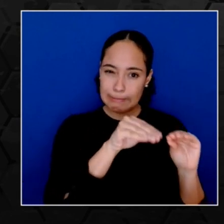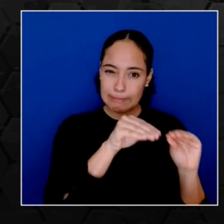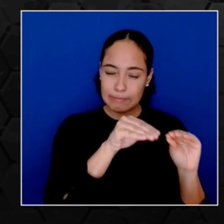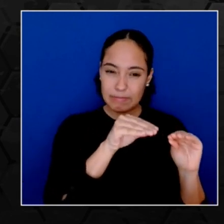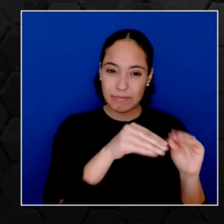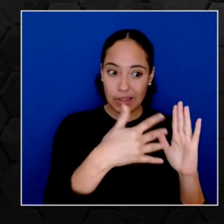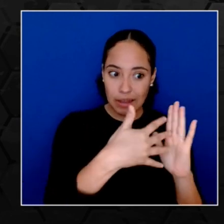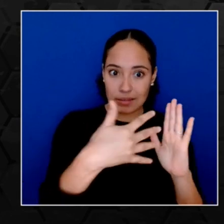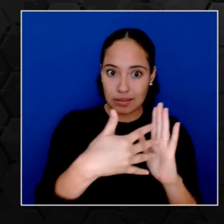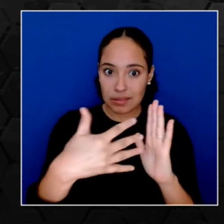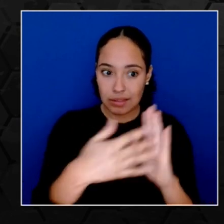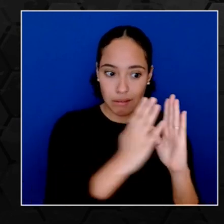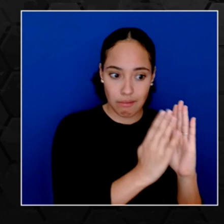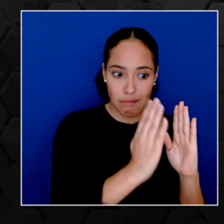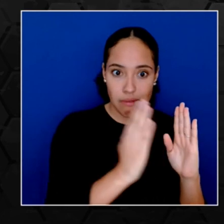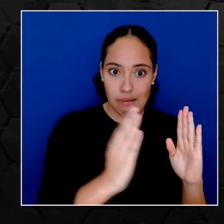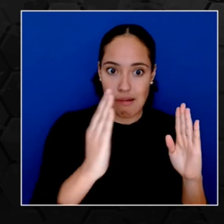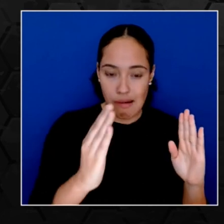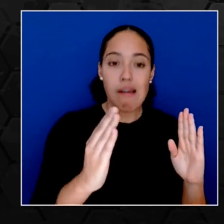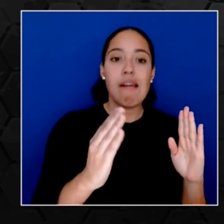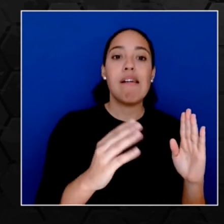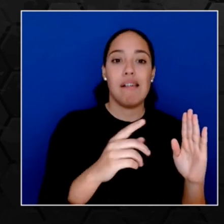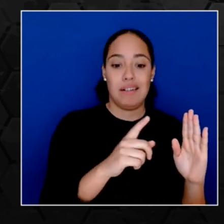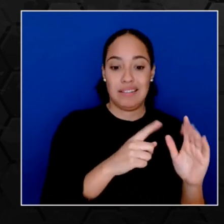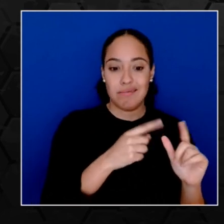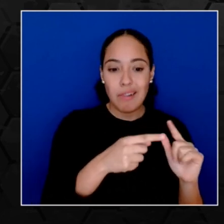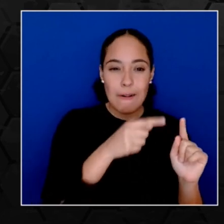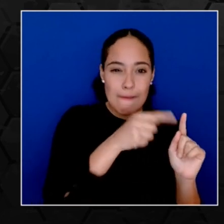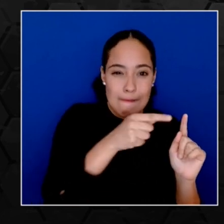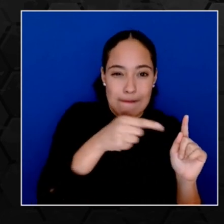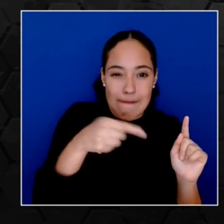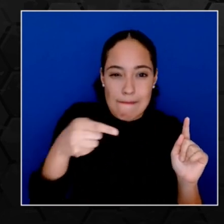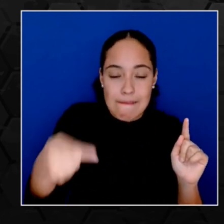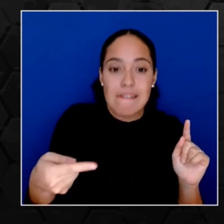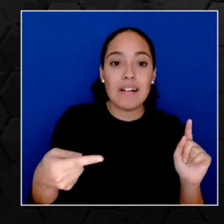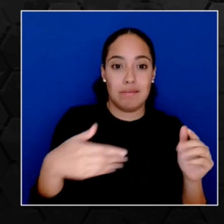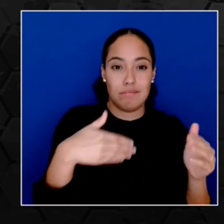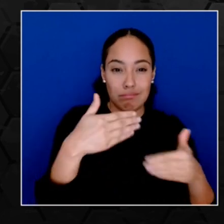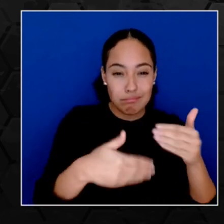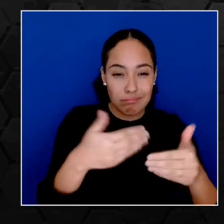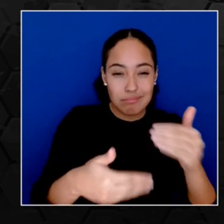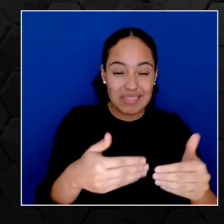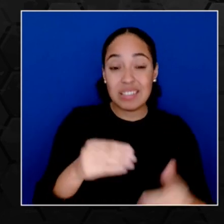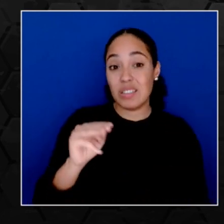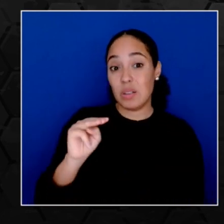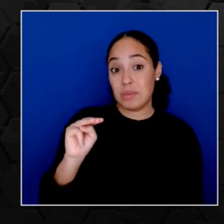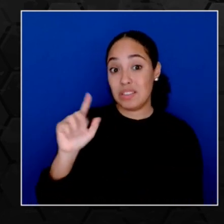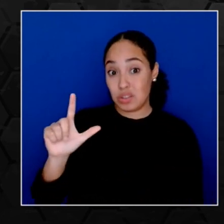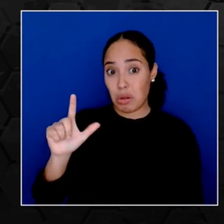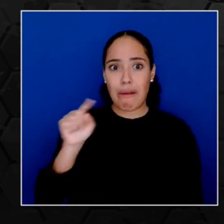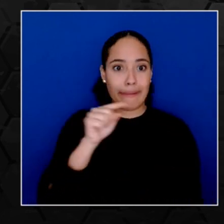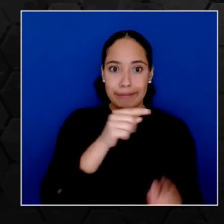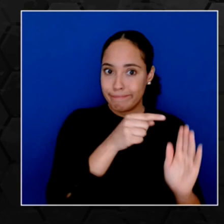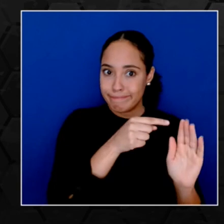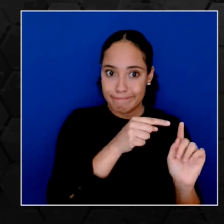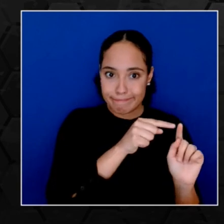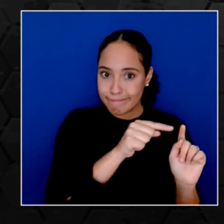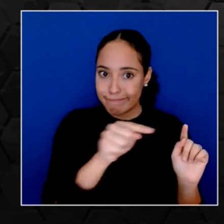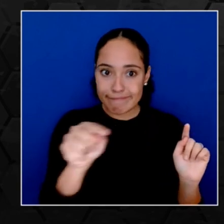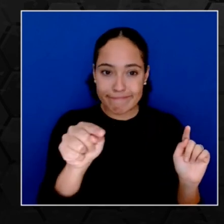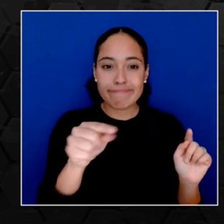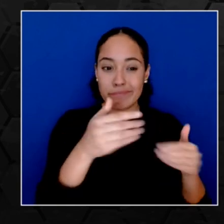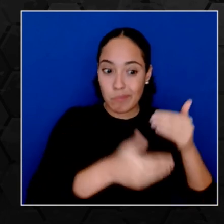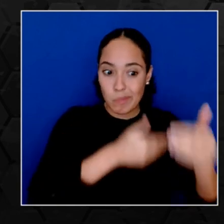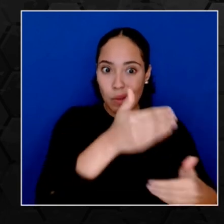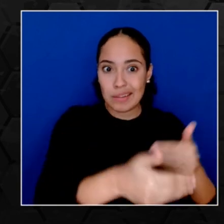on that we can actually try out different algorithms. So you can use the machine learning, which is the entire pipeline for this same thing.